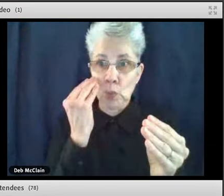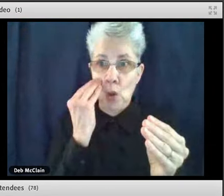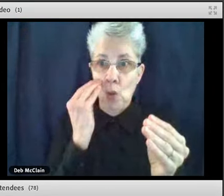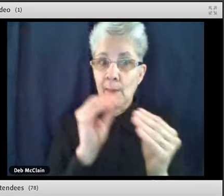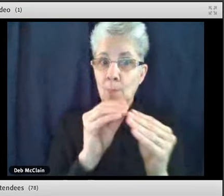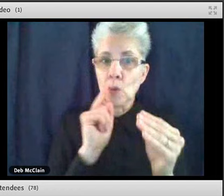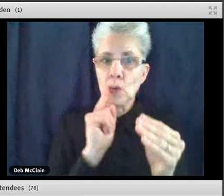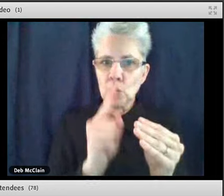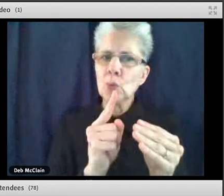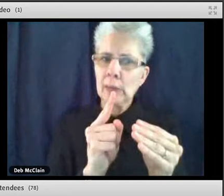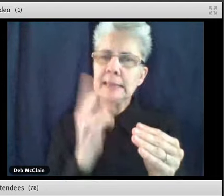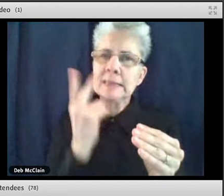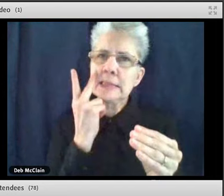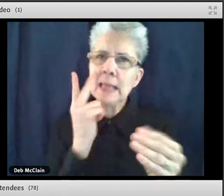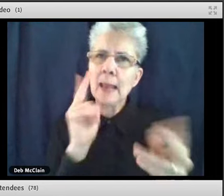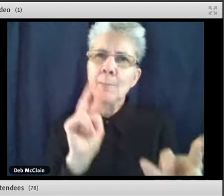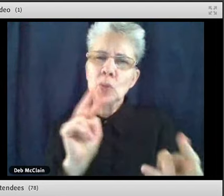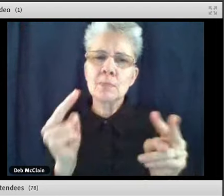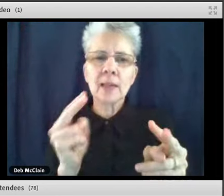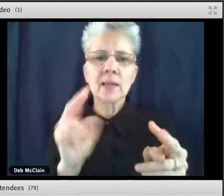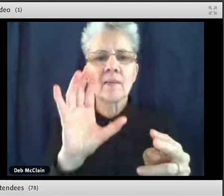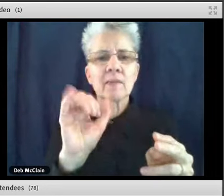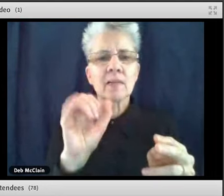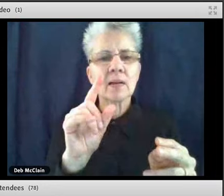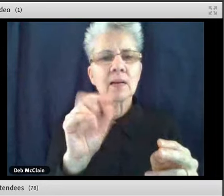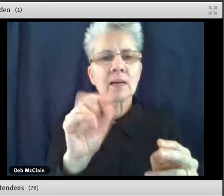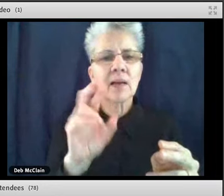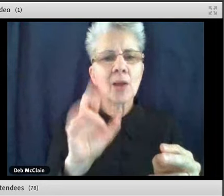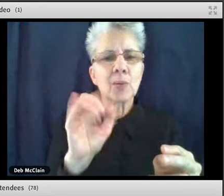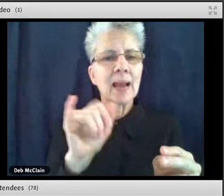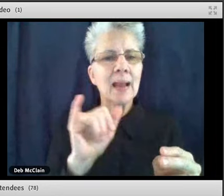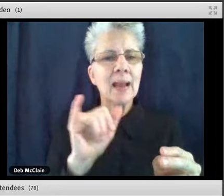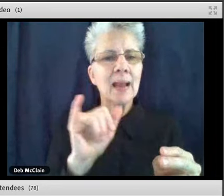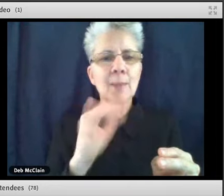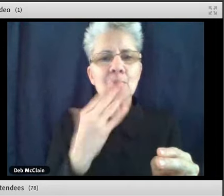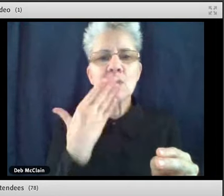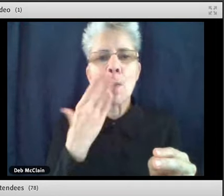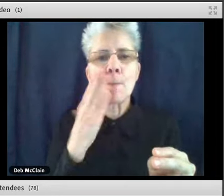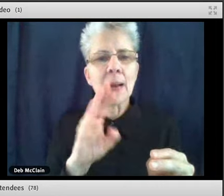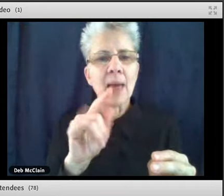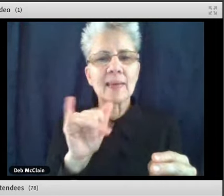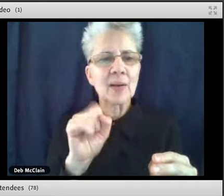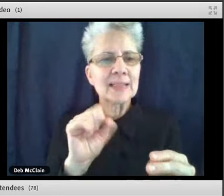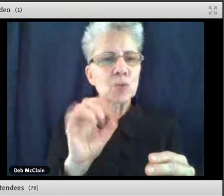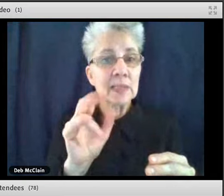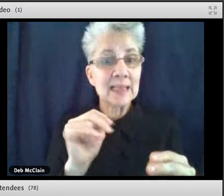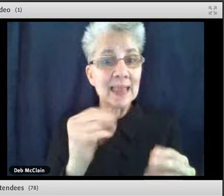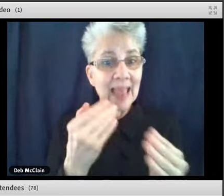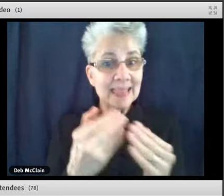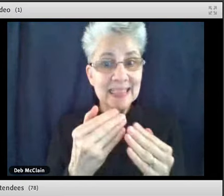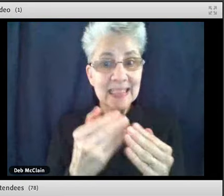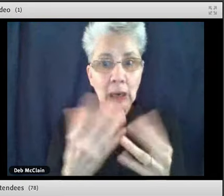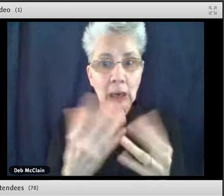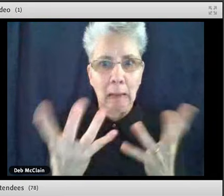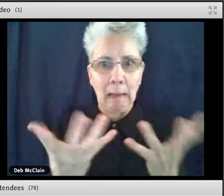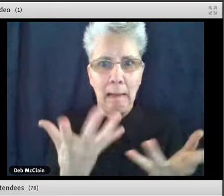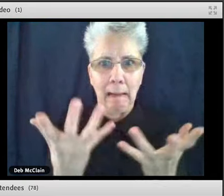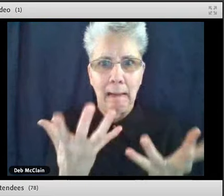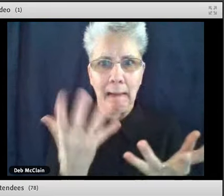I see it. Do you guys see it now? It's on the screen for Collier County. And they are constantly updating it twice a day, so you can kind of see the